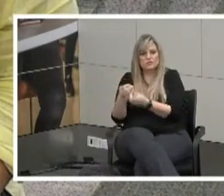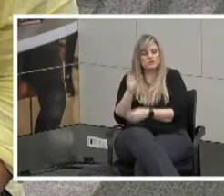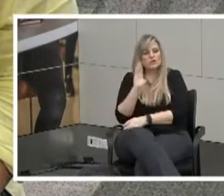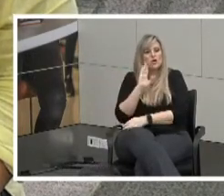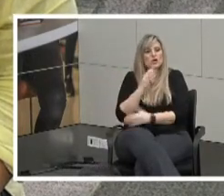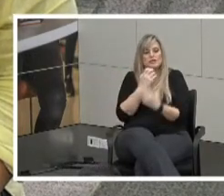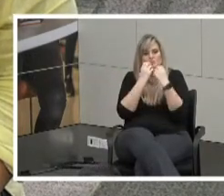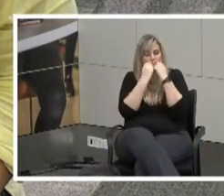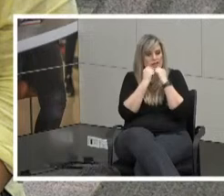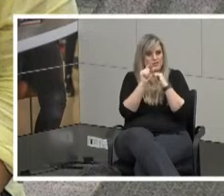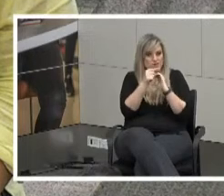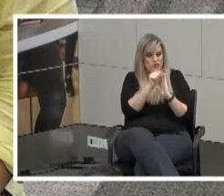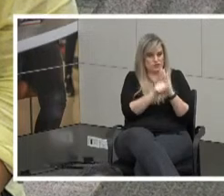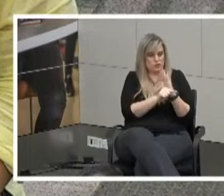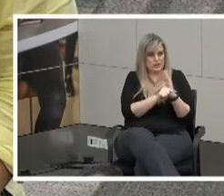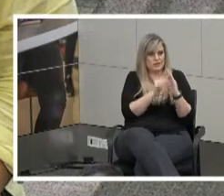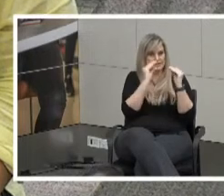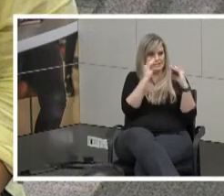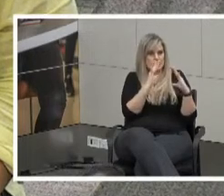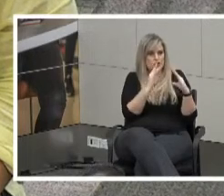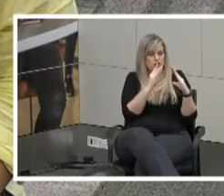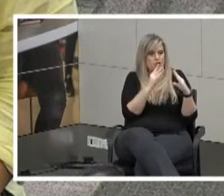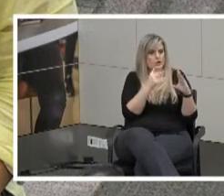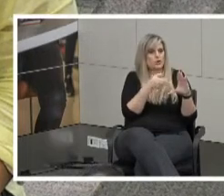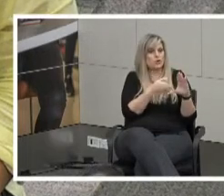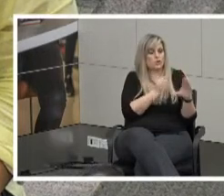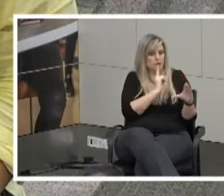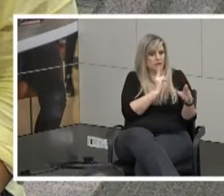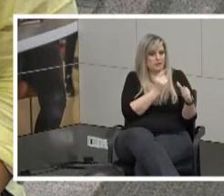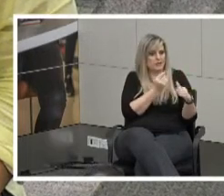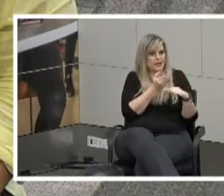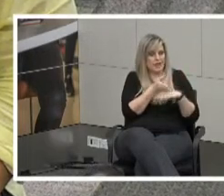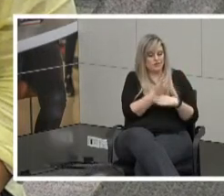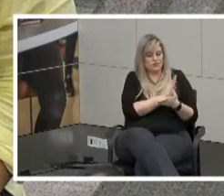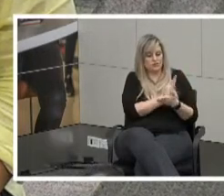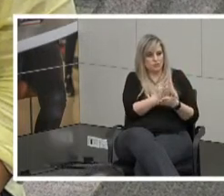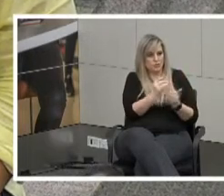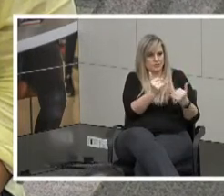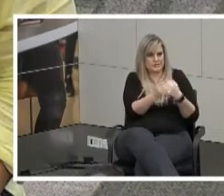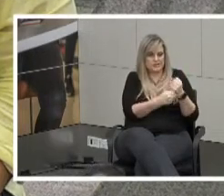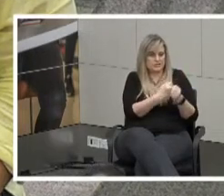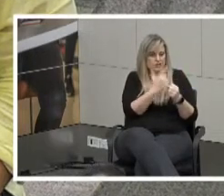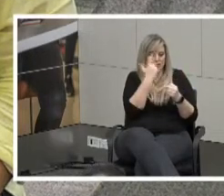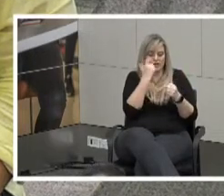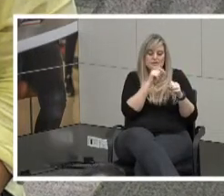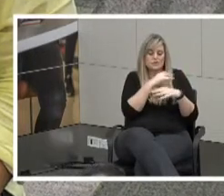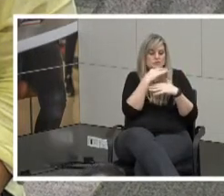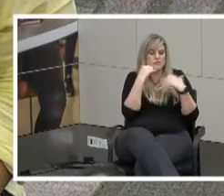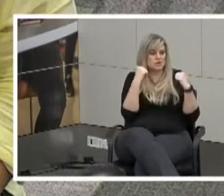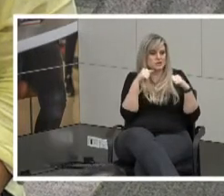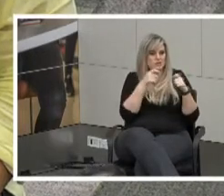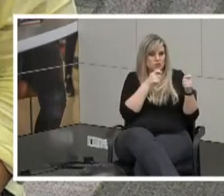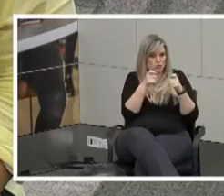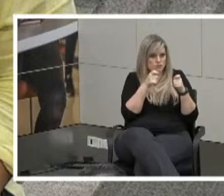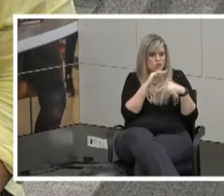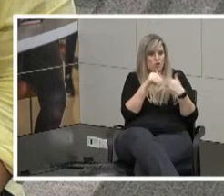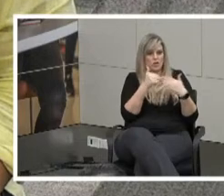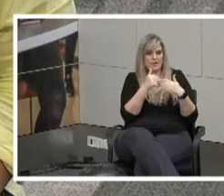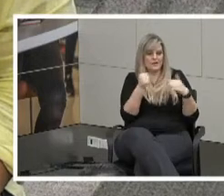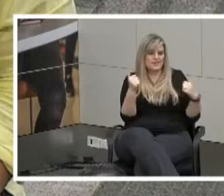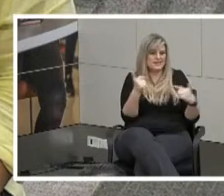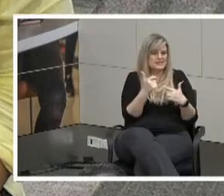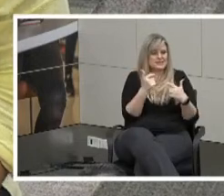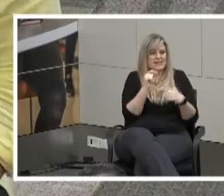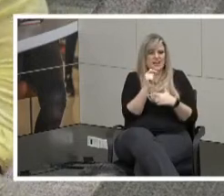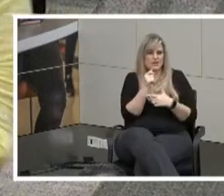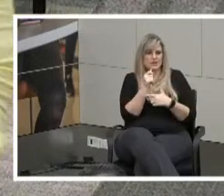first grade teacher left last year after only four weeks at the beginning of this year also exhausted by the control and the scar tastic tactics that